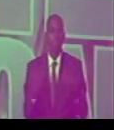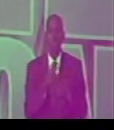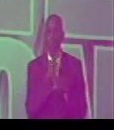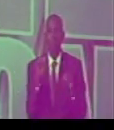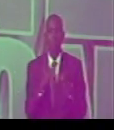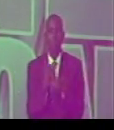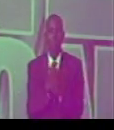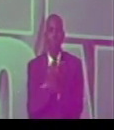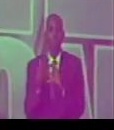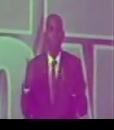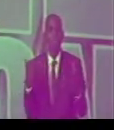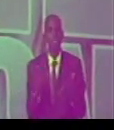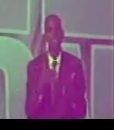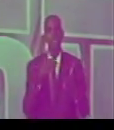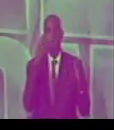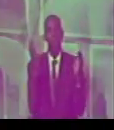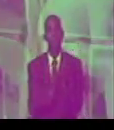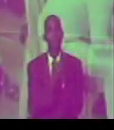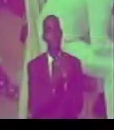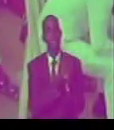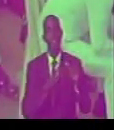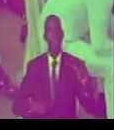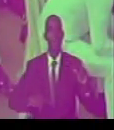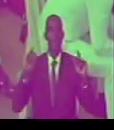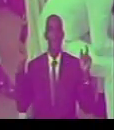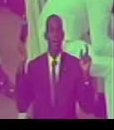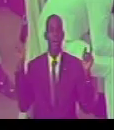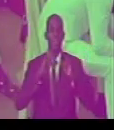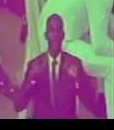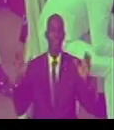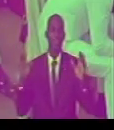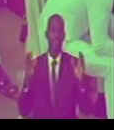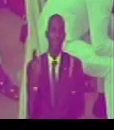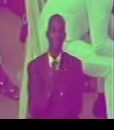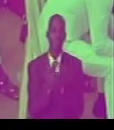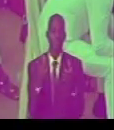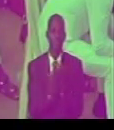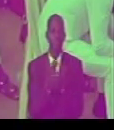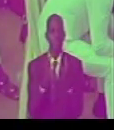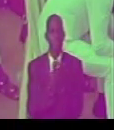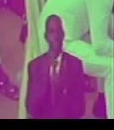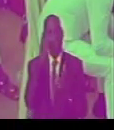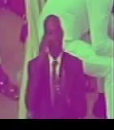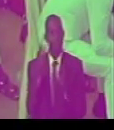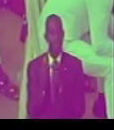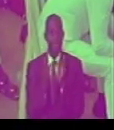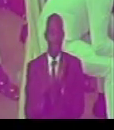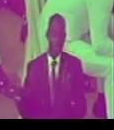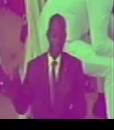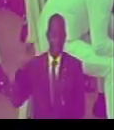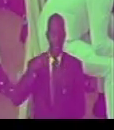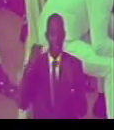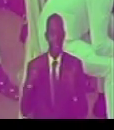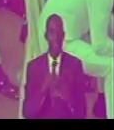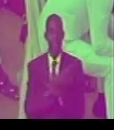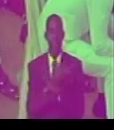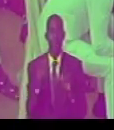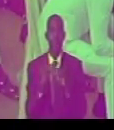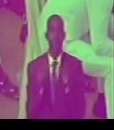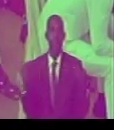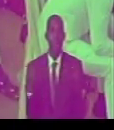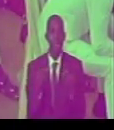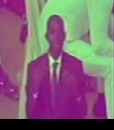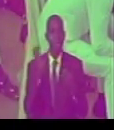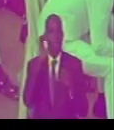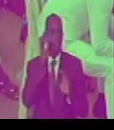healing. Up till now, there's no more pain again. There's no more swelling again. Praise the Lord. Praise the Lord. Put your hands together for